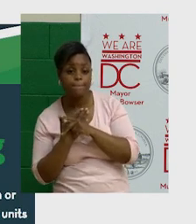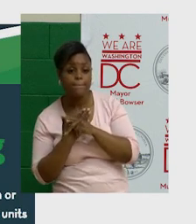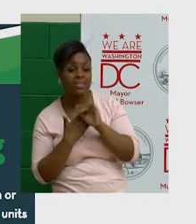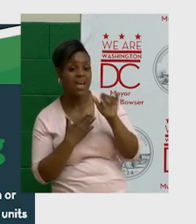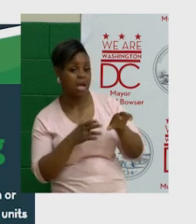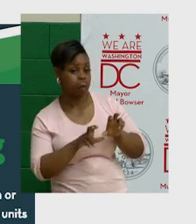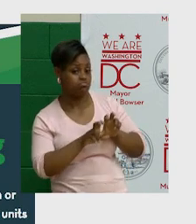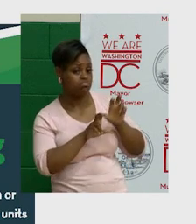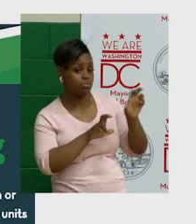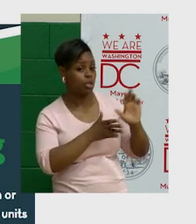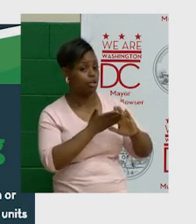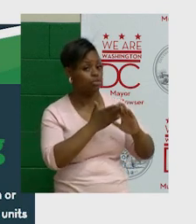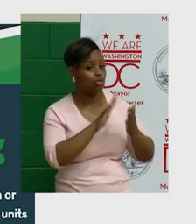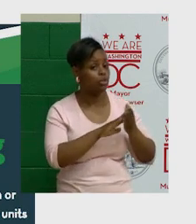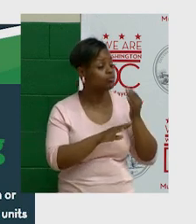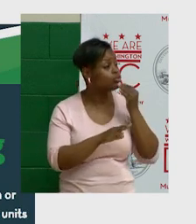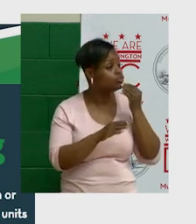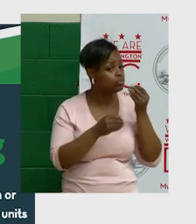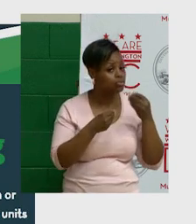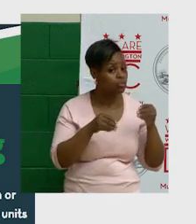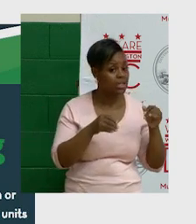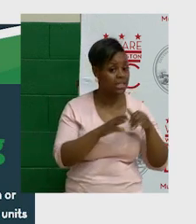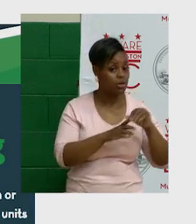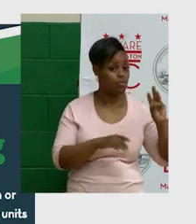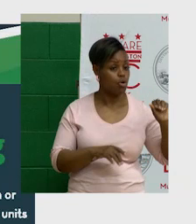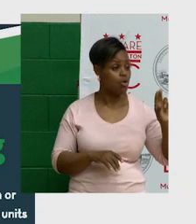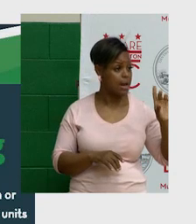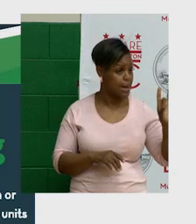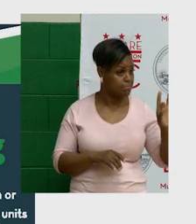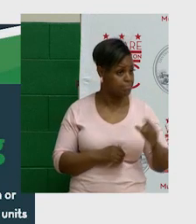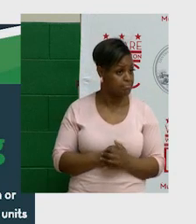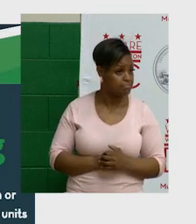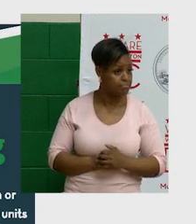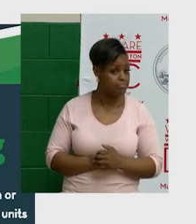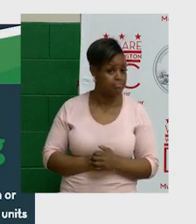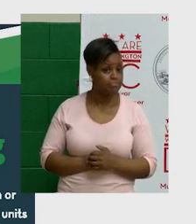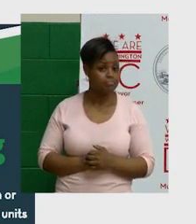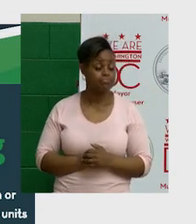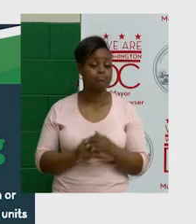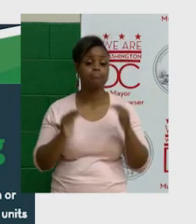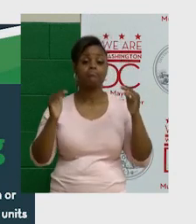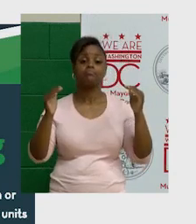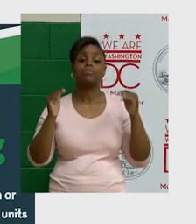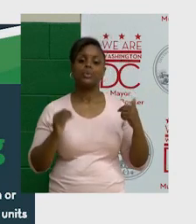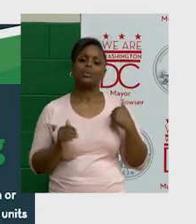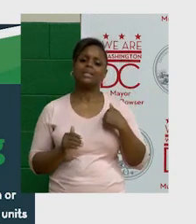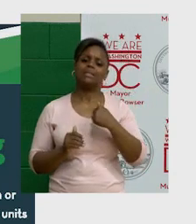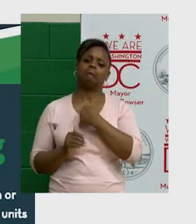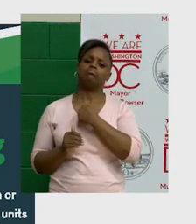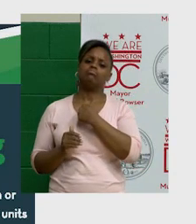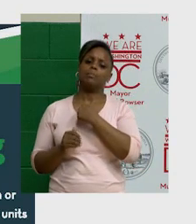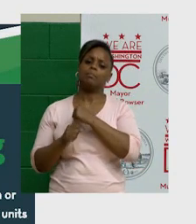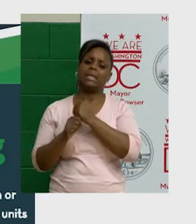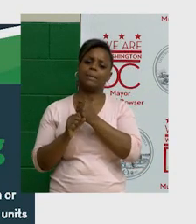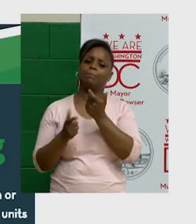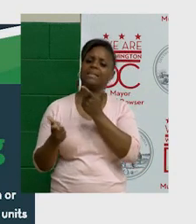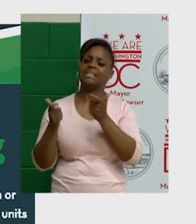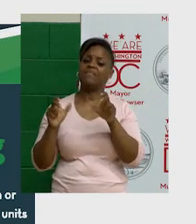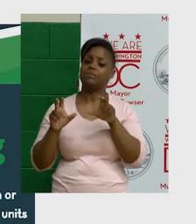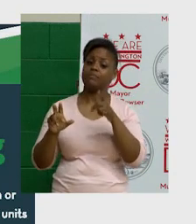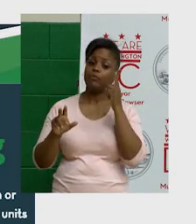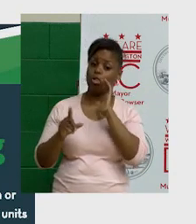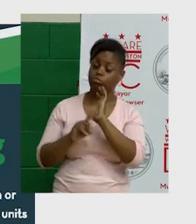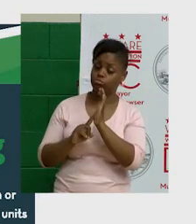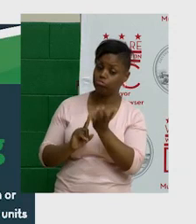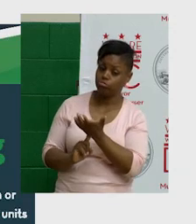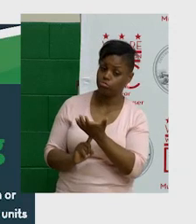that has funded a community grocery store in Ward 8 in the Bellevue neighborhood. And we've made big investments in